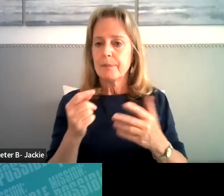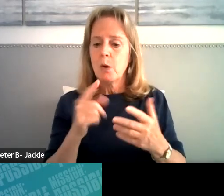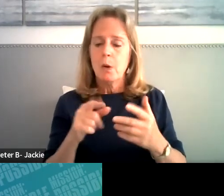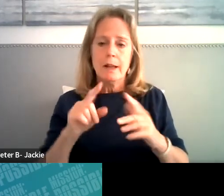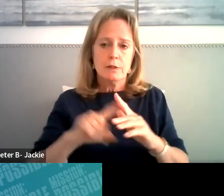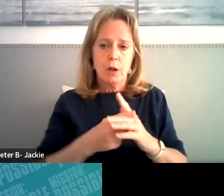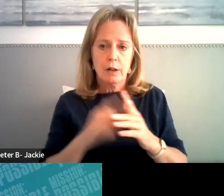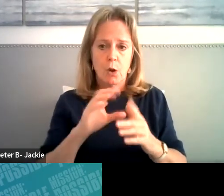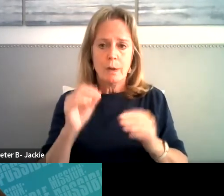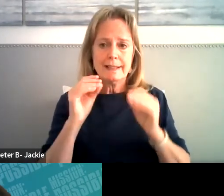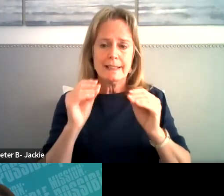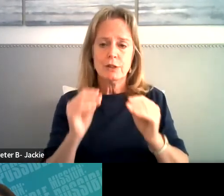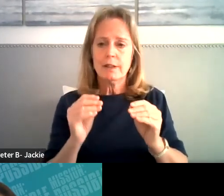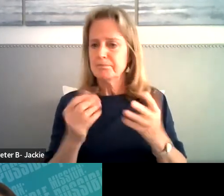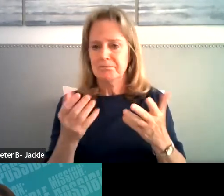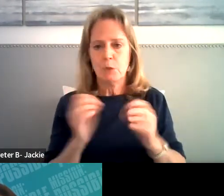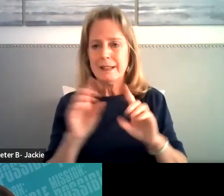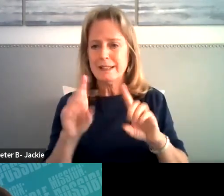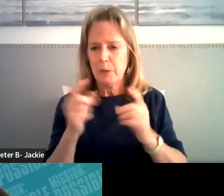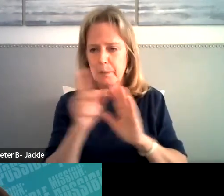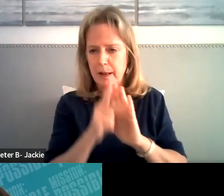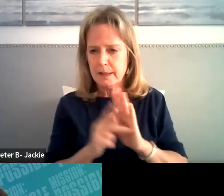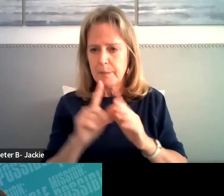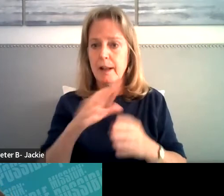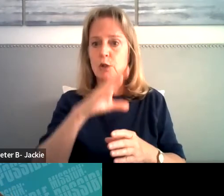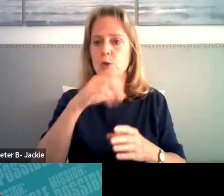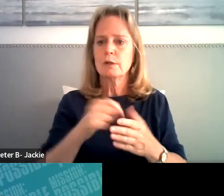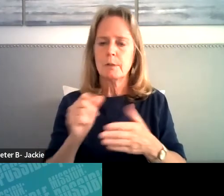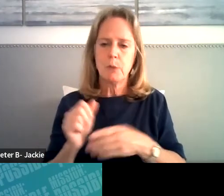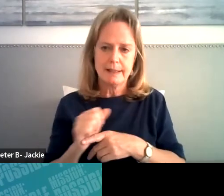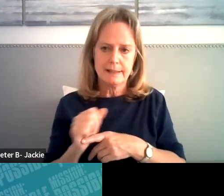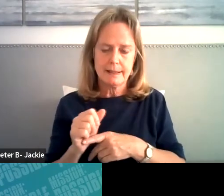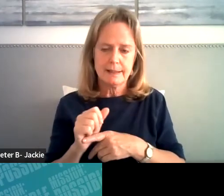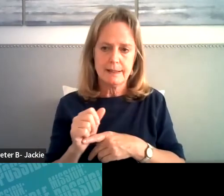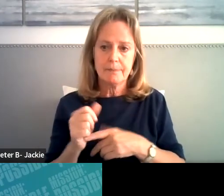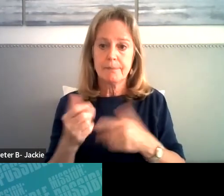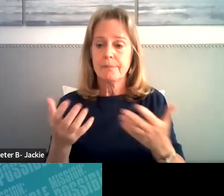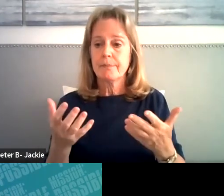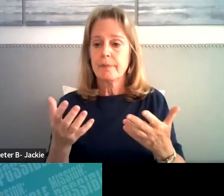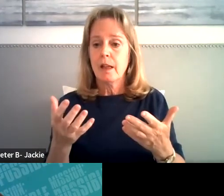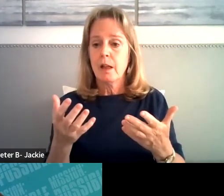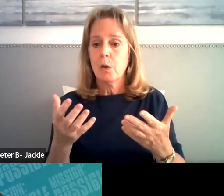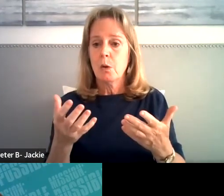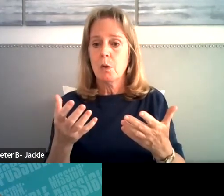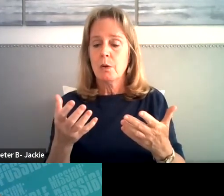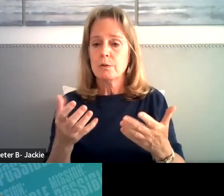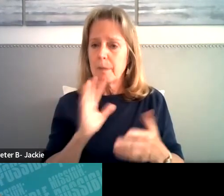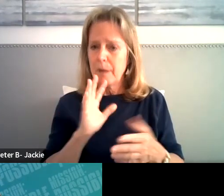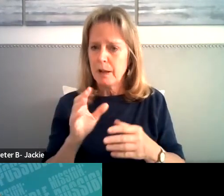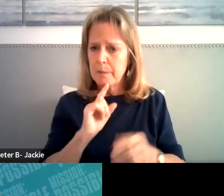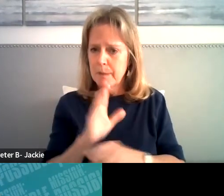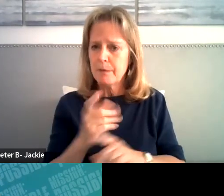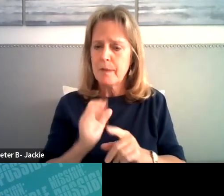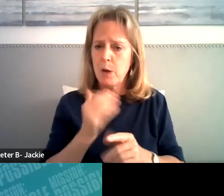started co-teaching, there was no district policy on inclusion practices. And when it comes to commitment from our